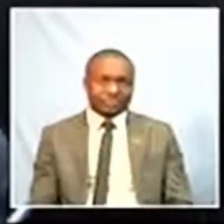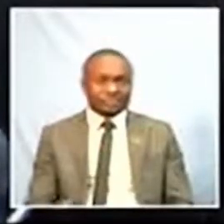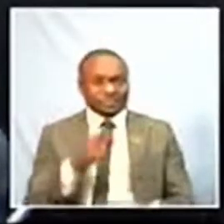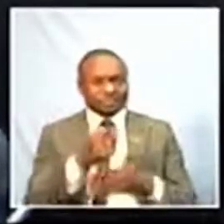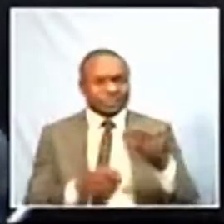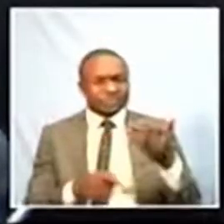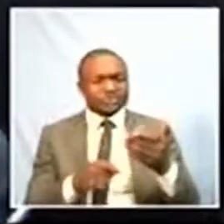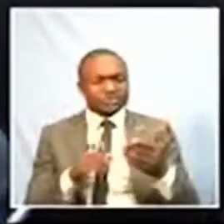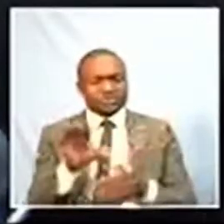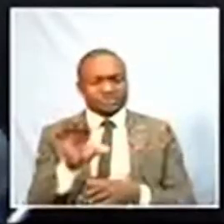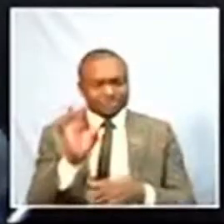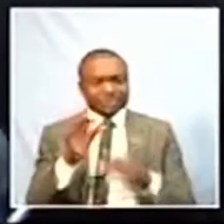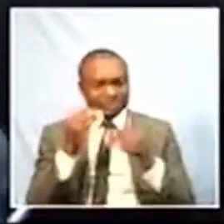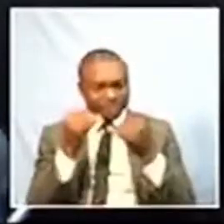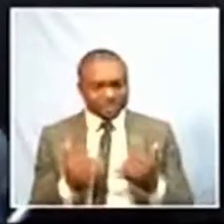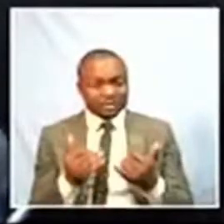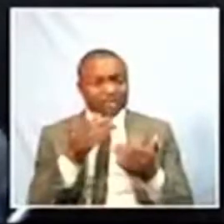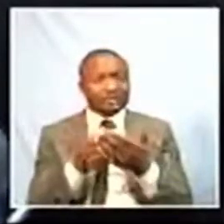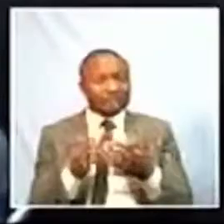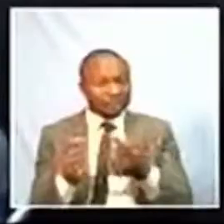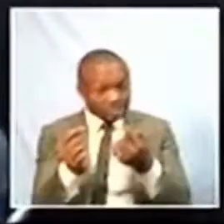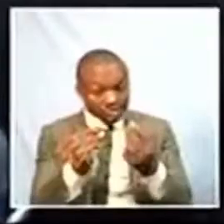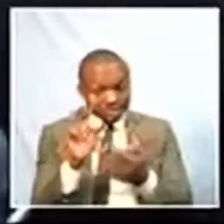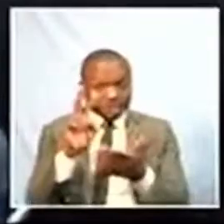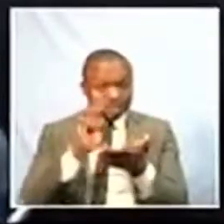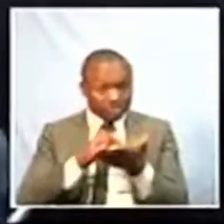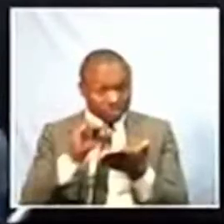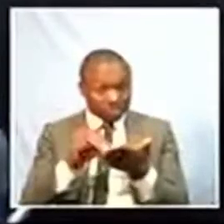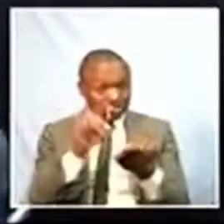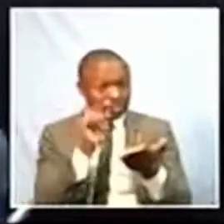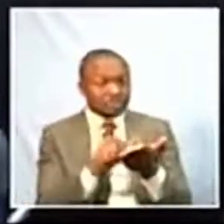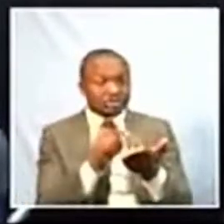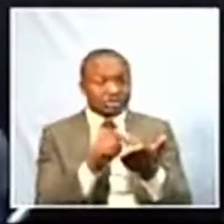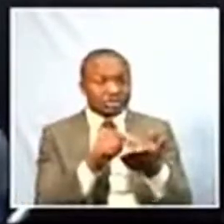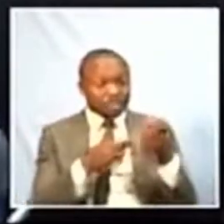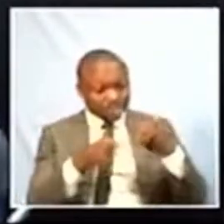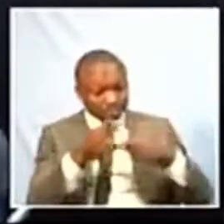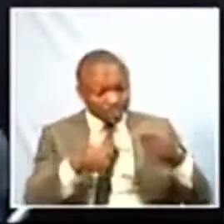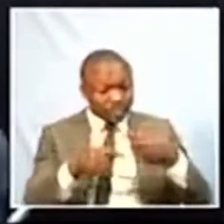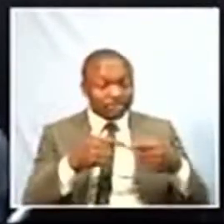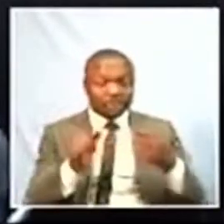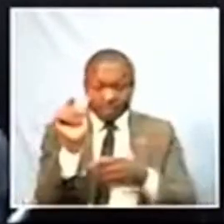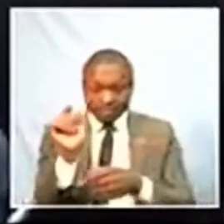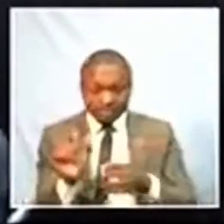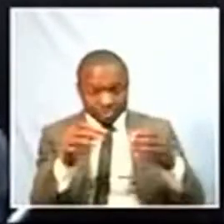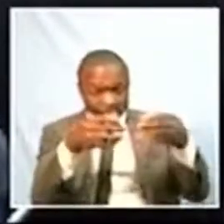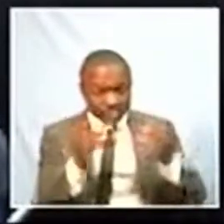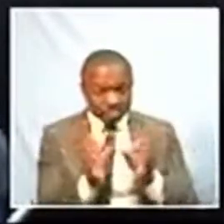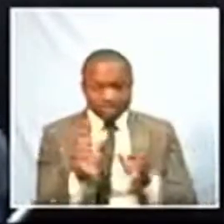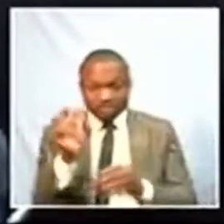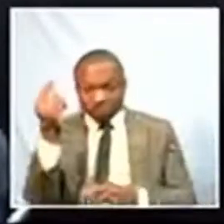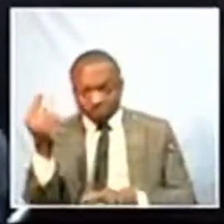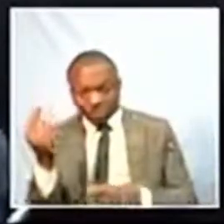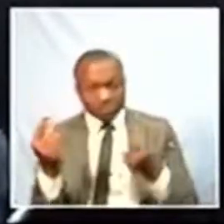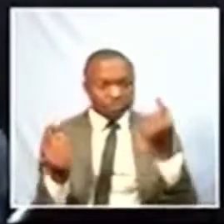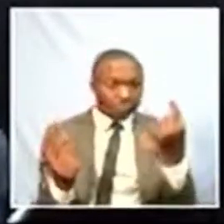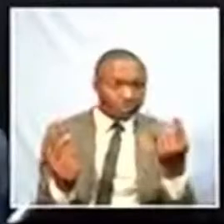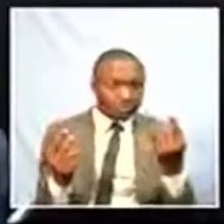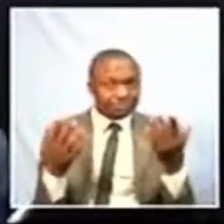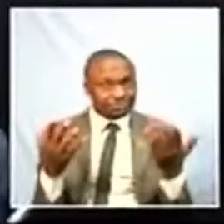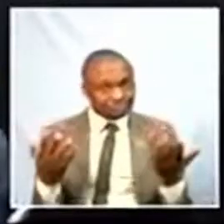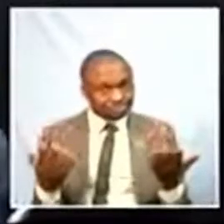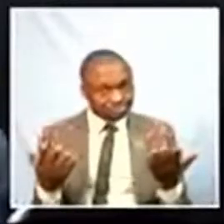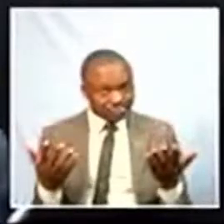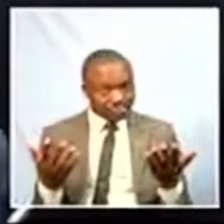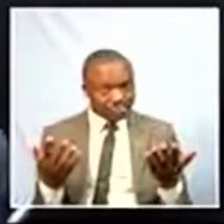what do we take now in this case? This 2 million, is it from each constituency 1 million kwacha, or